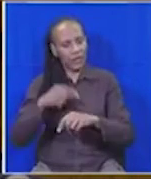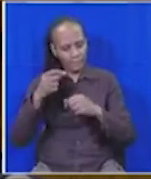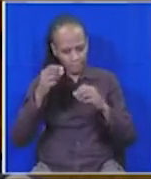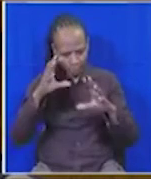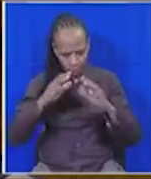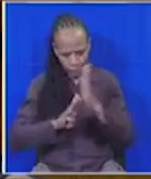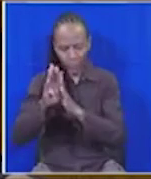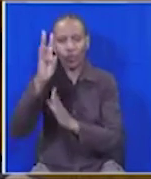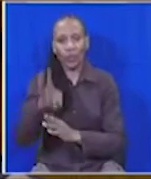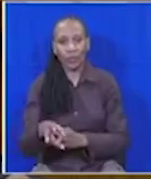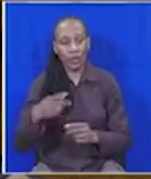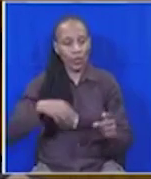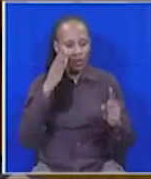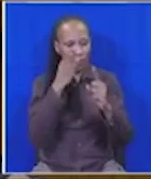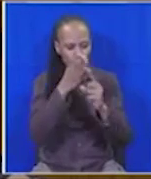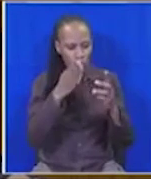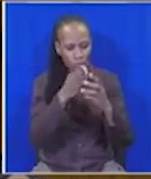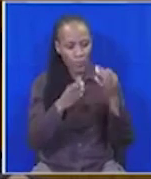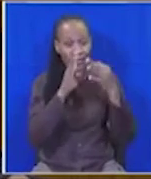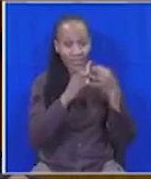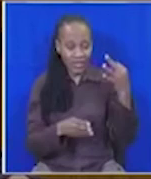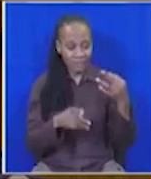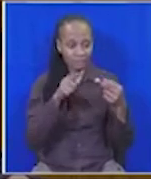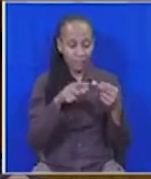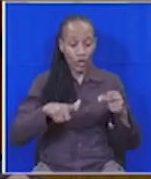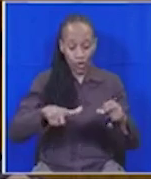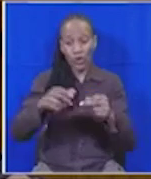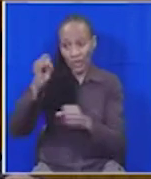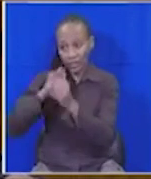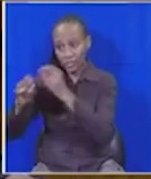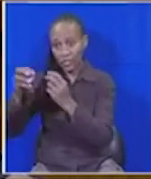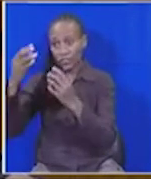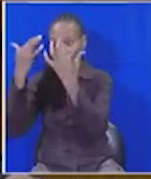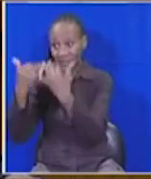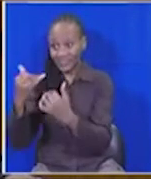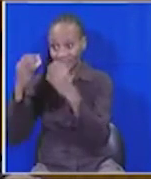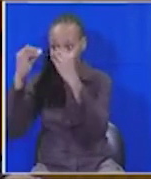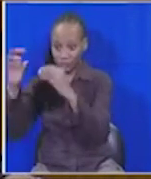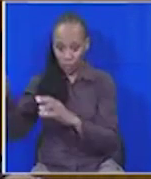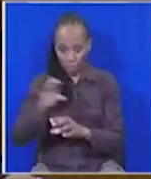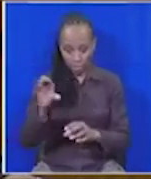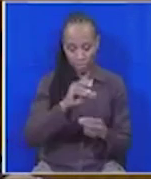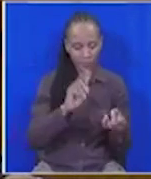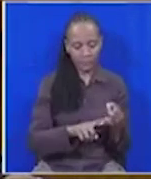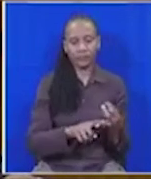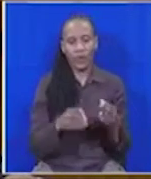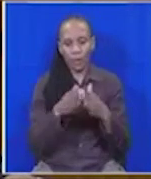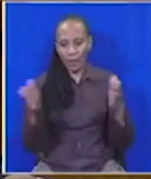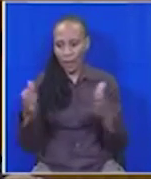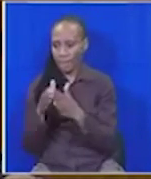areas: restoring confidence and boosting investment by local and international investors, unblocking obstacles to